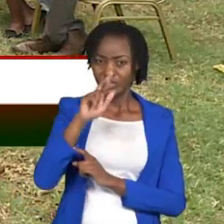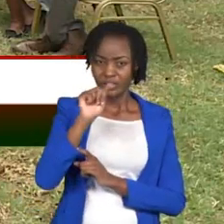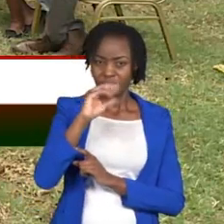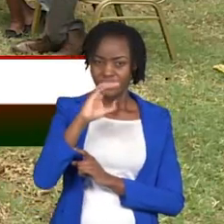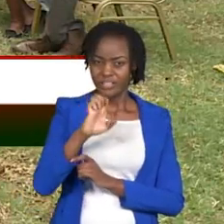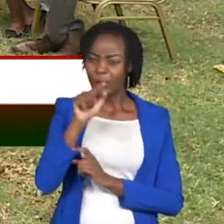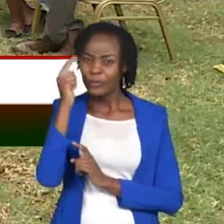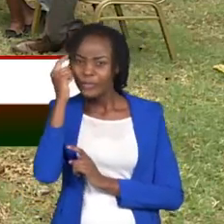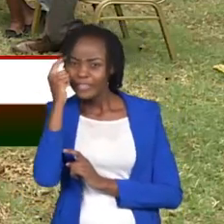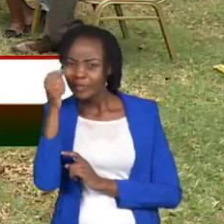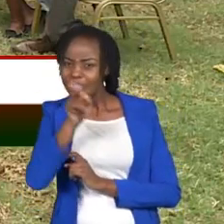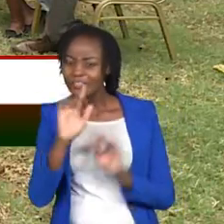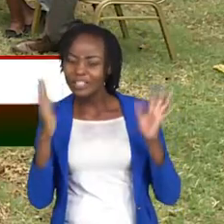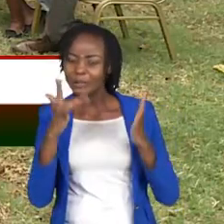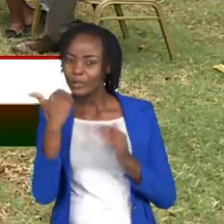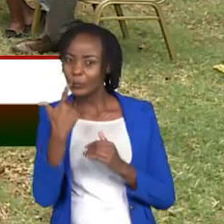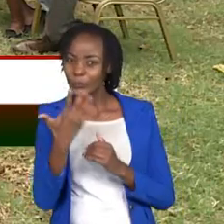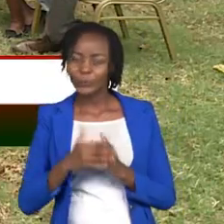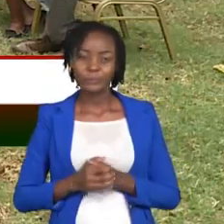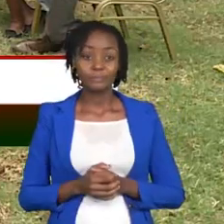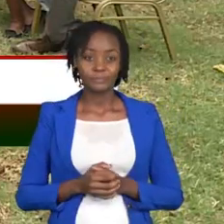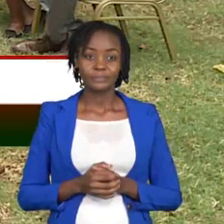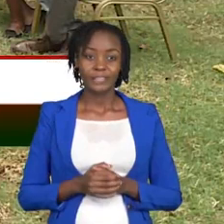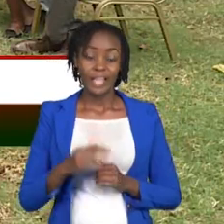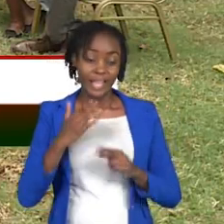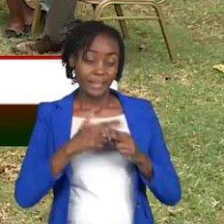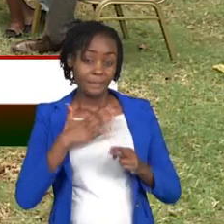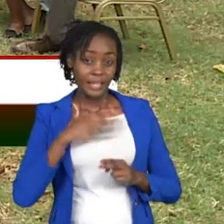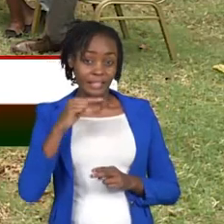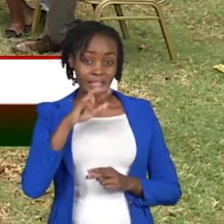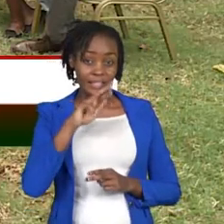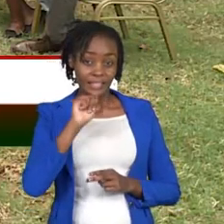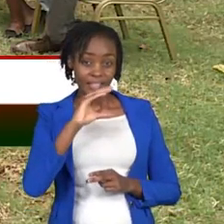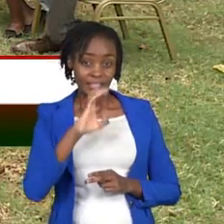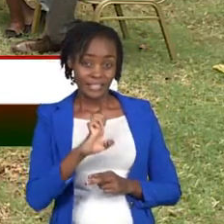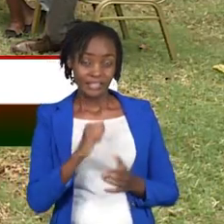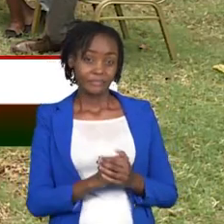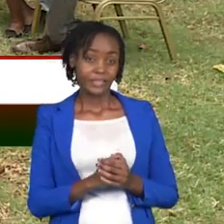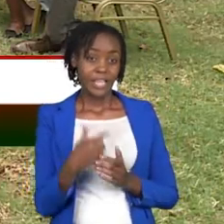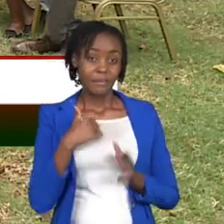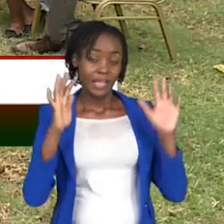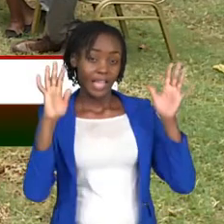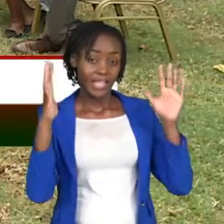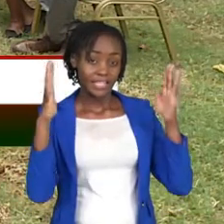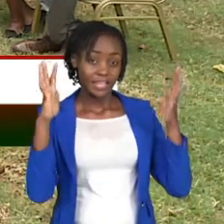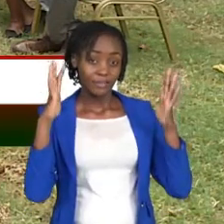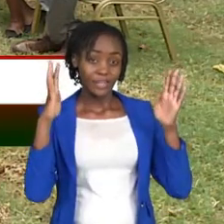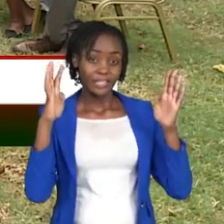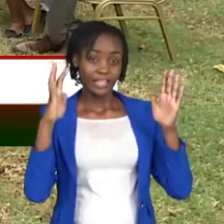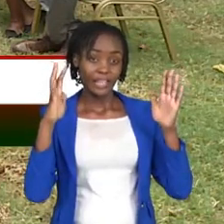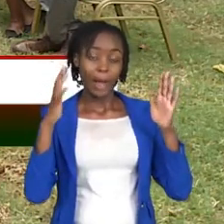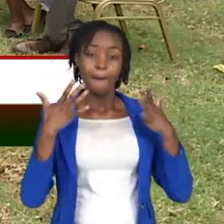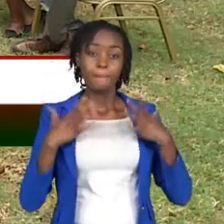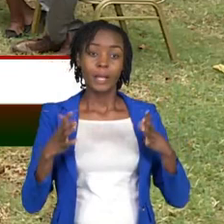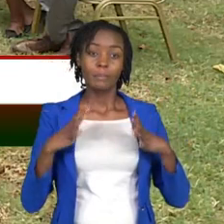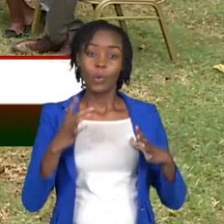who are the heroes you celebrate? My name is Grace. The heroes I celebrate are the